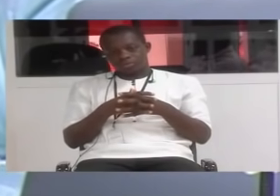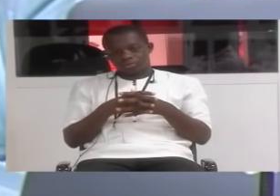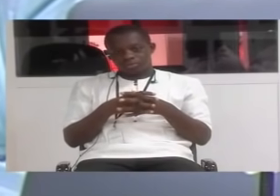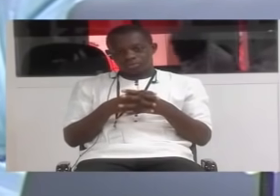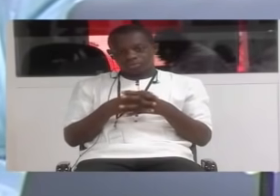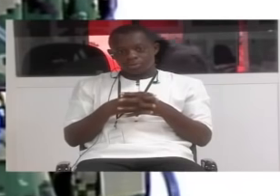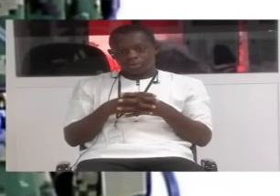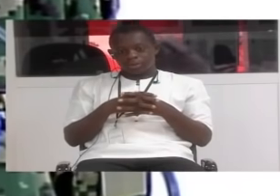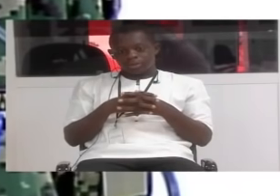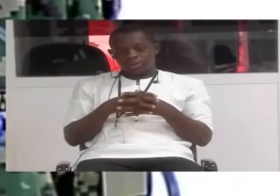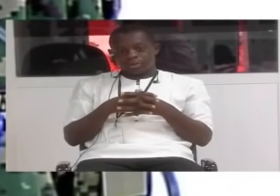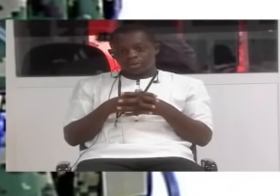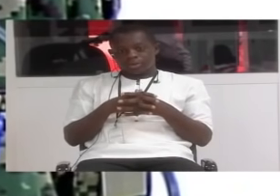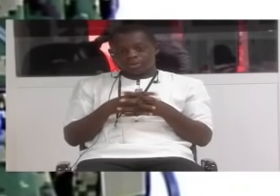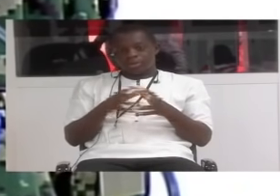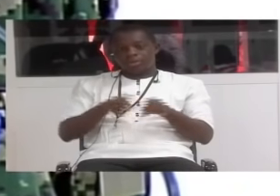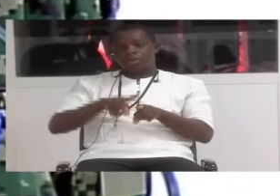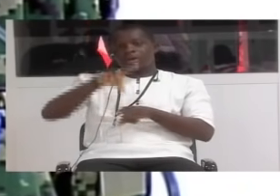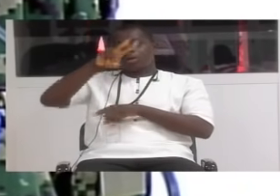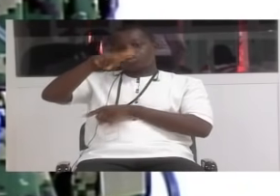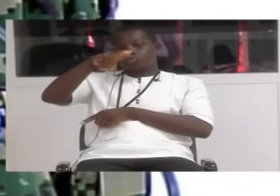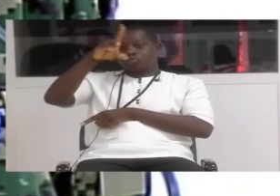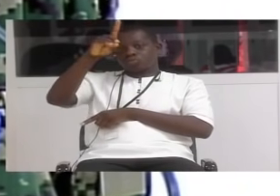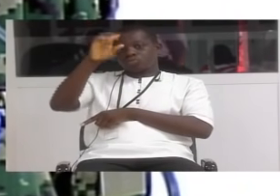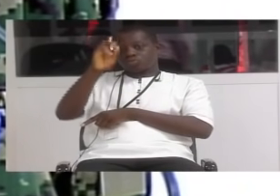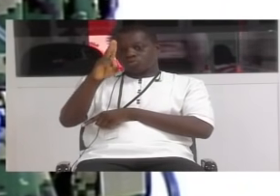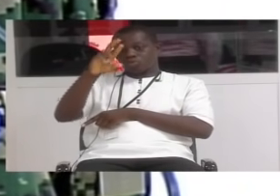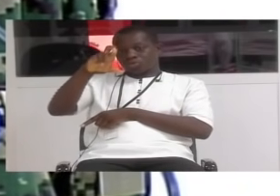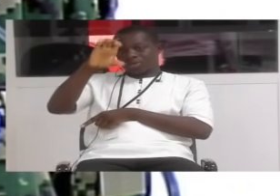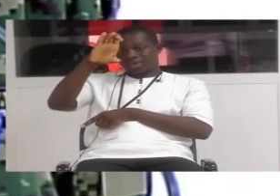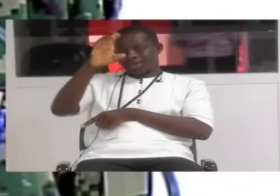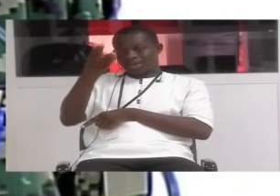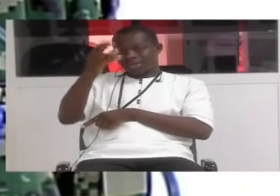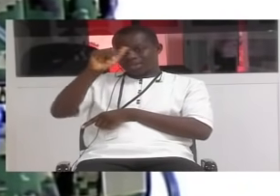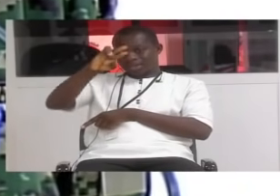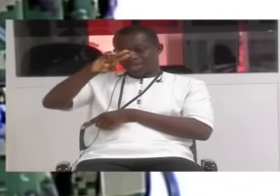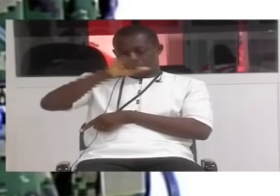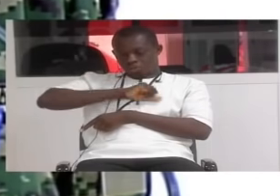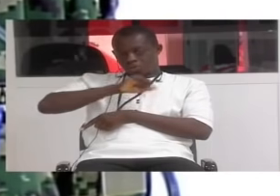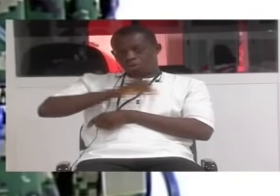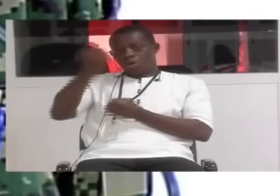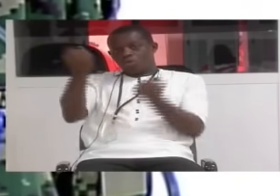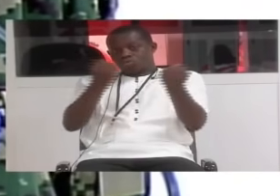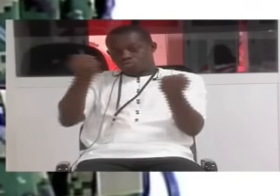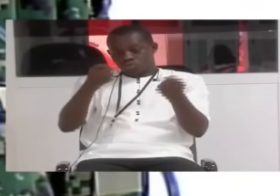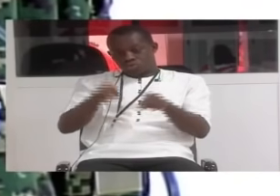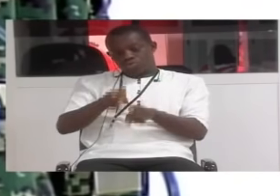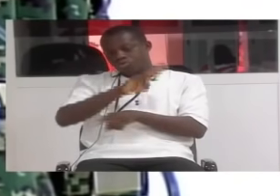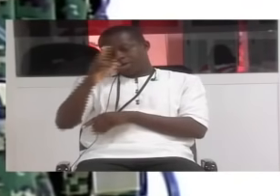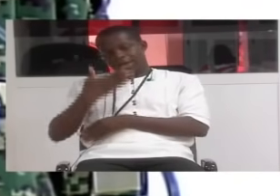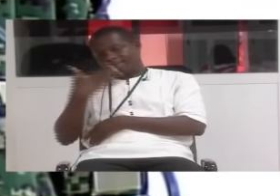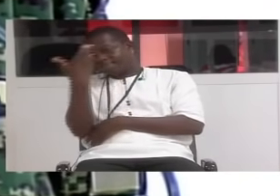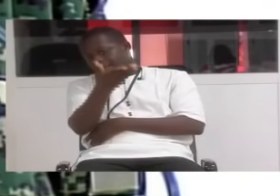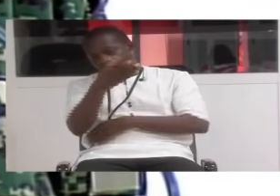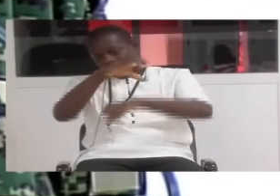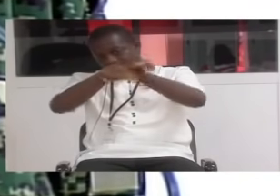sose. Ndur cham la muto. The capture of Ndur cham. Ala muto mam mabe. His